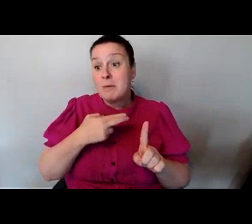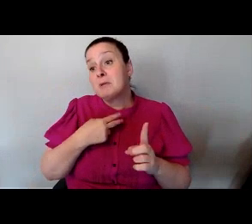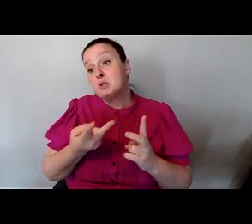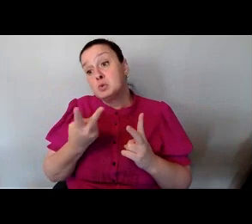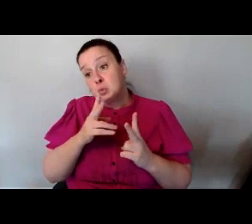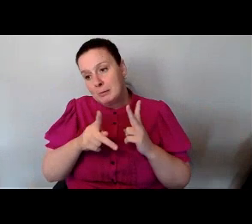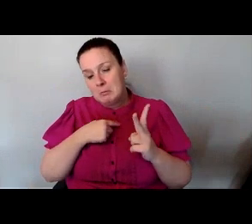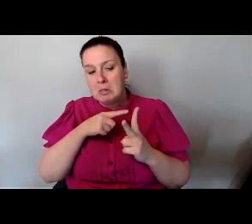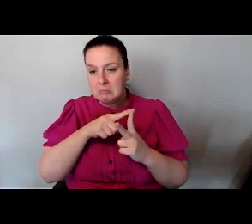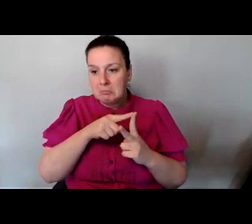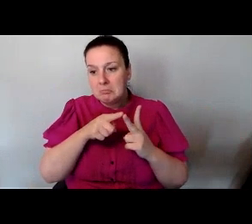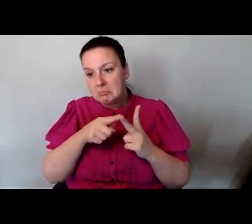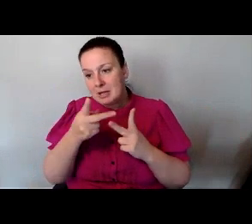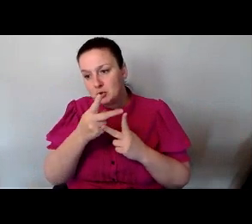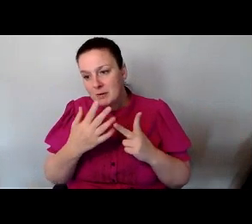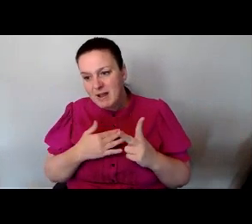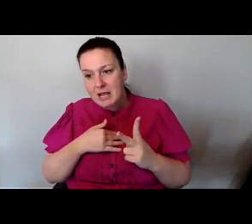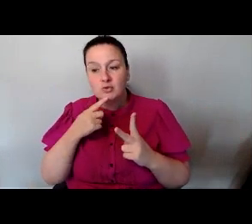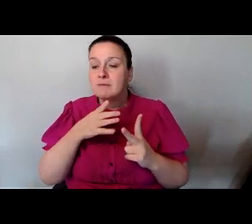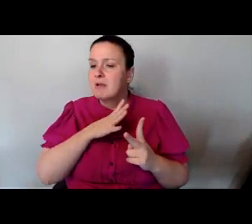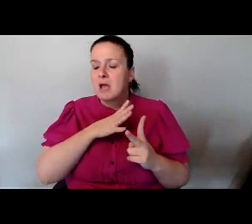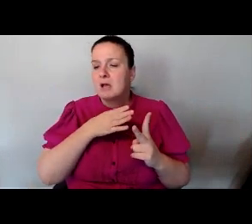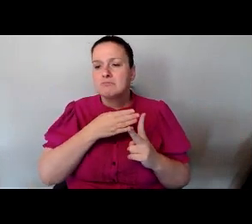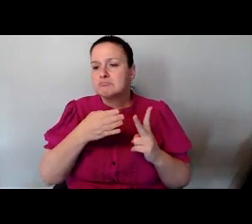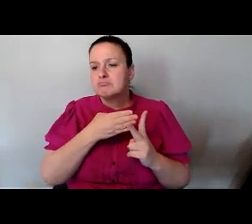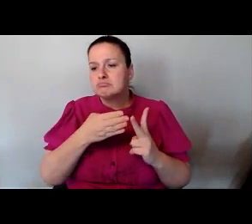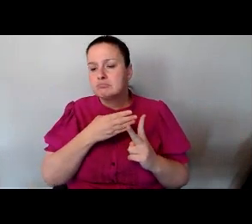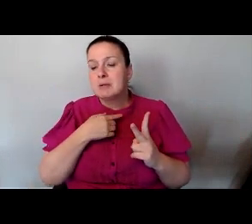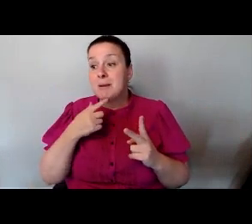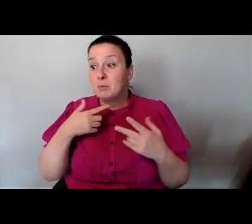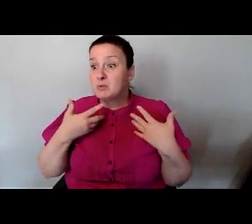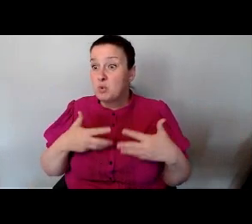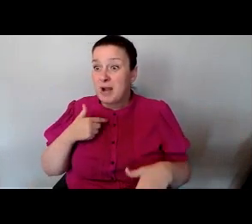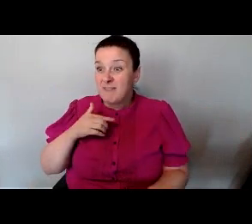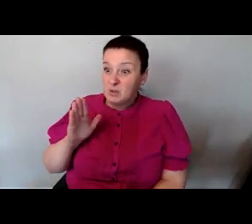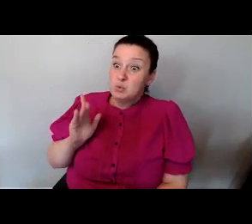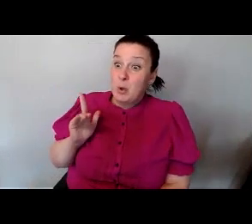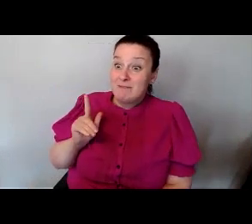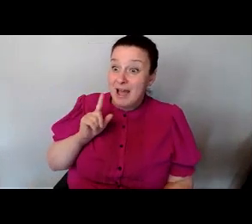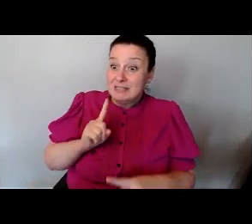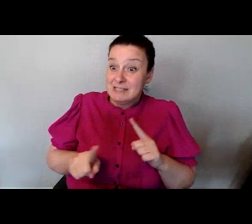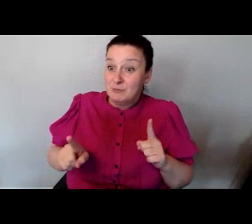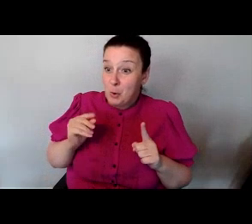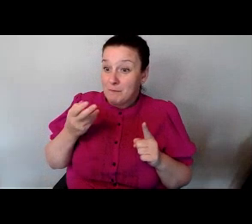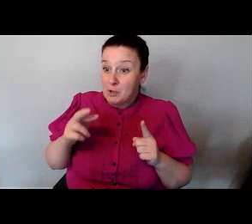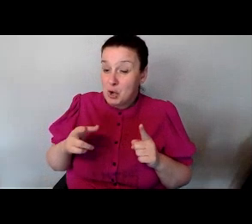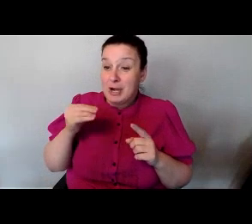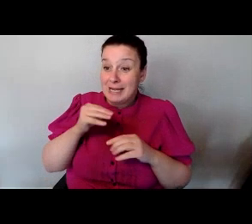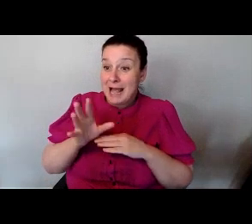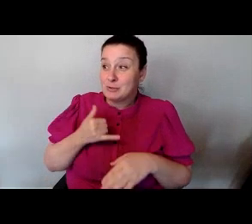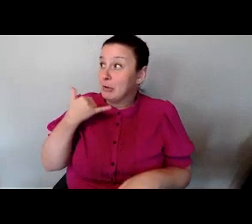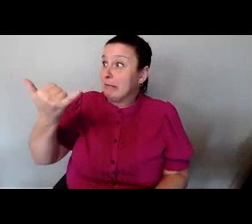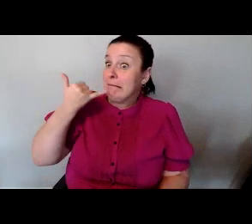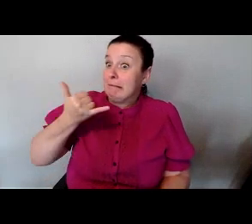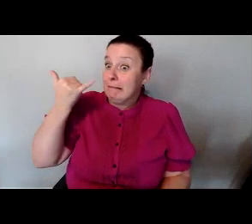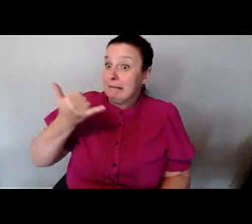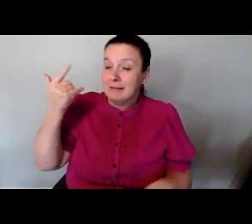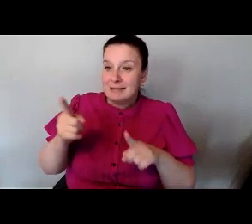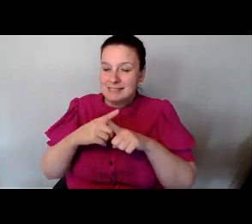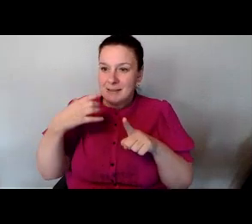supervisor. But we don't want to have 25 OVR counselors calling the same employer. We really want to make sure